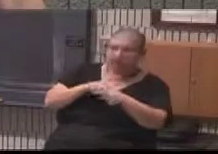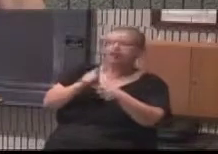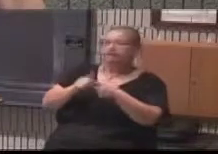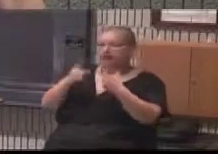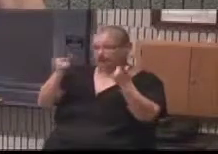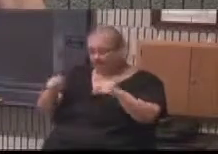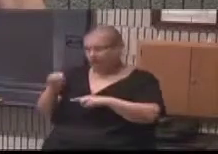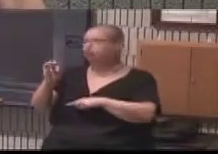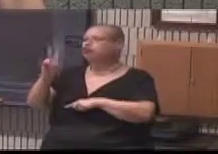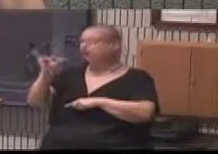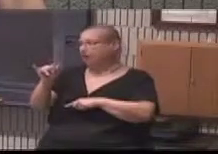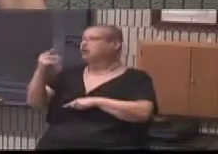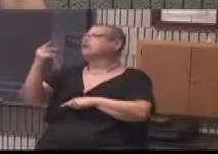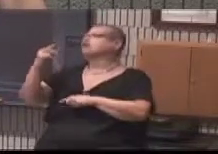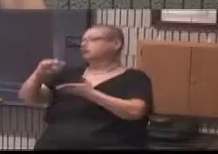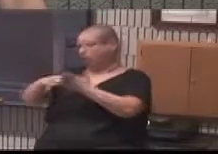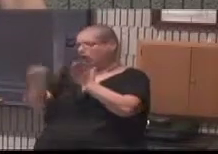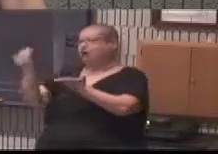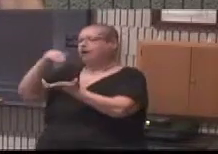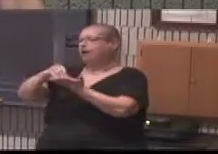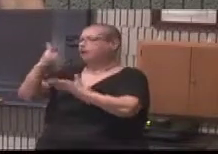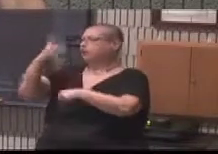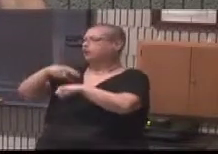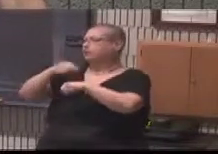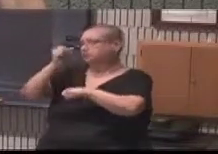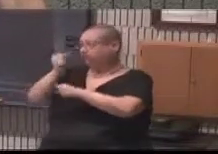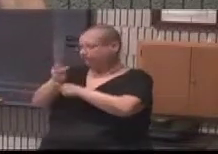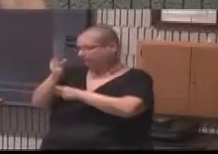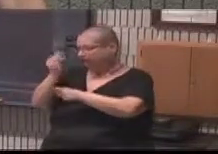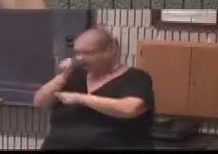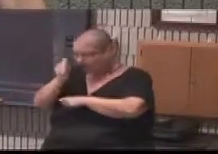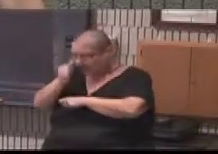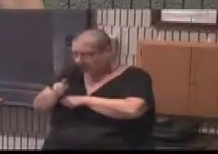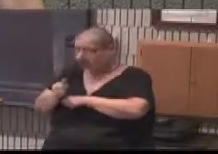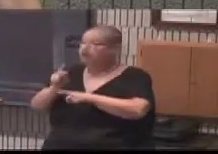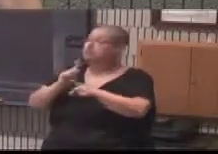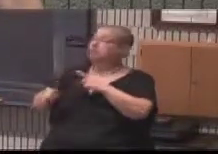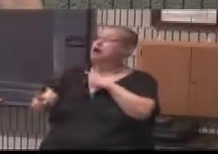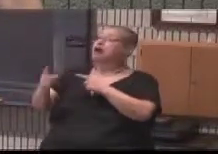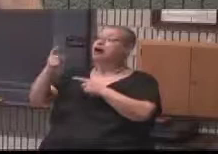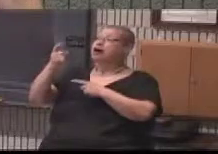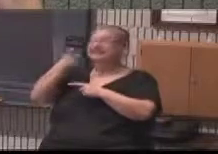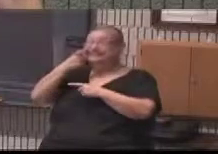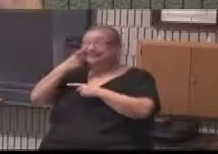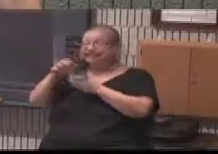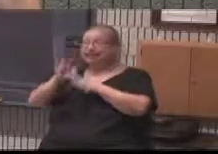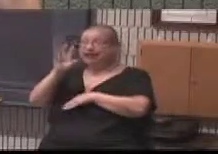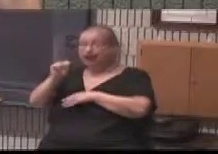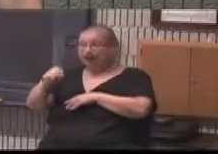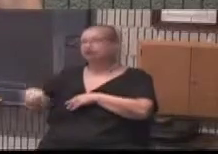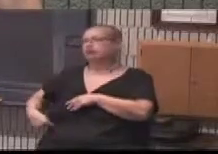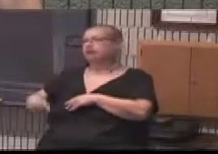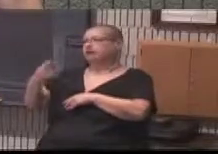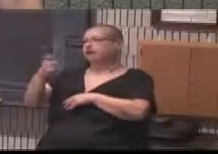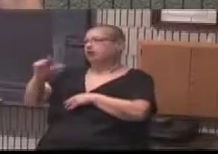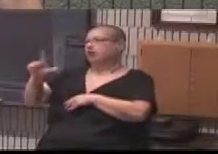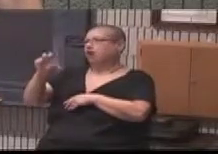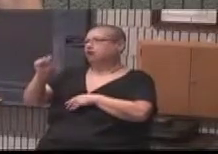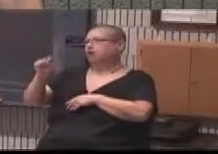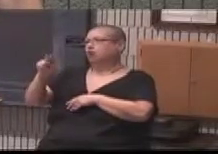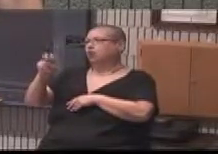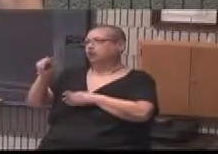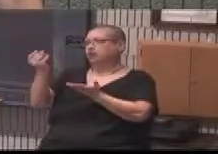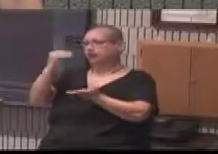back on twice a day again. But recently, I've discovered I've got gallstones again, so I'm kind of facing some